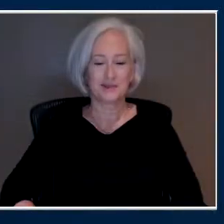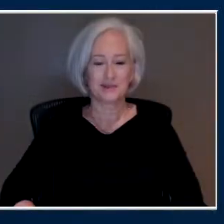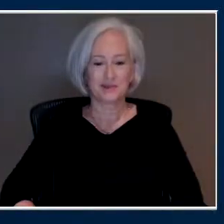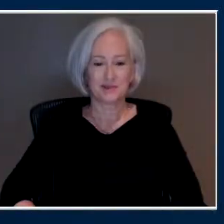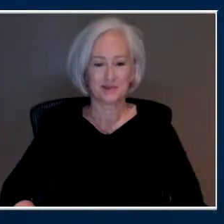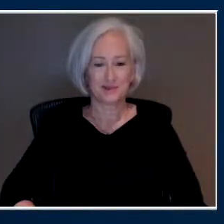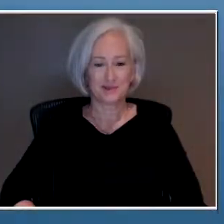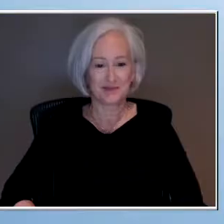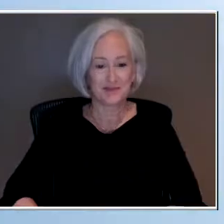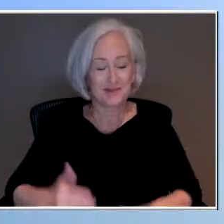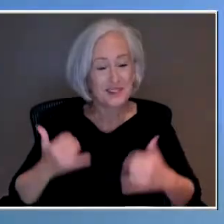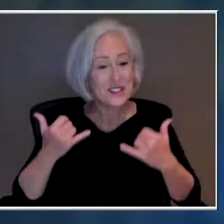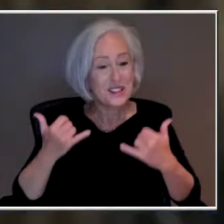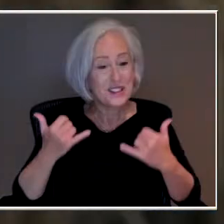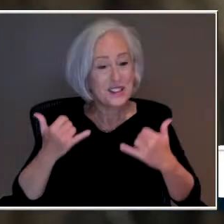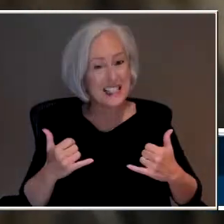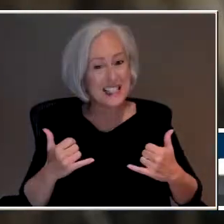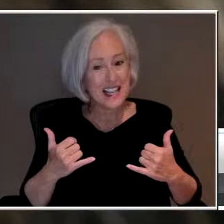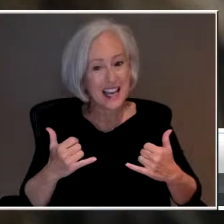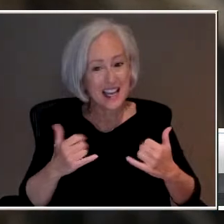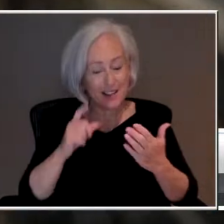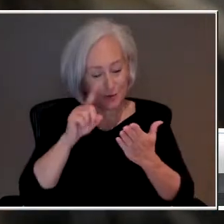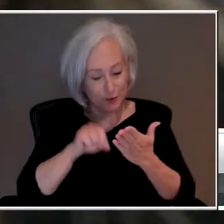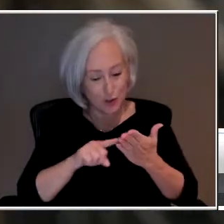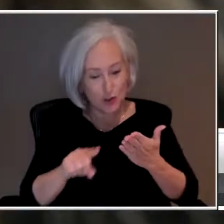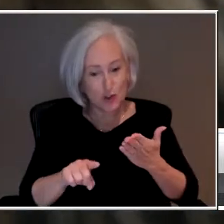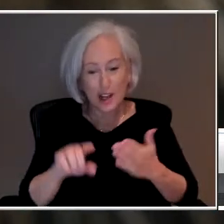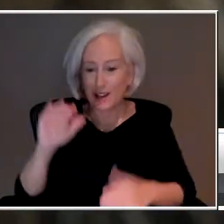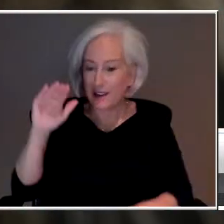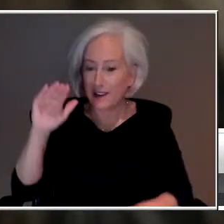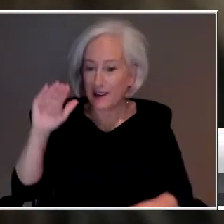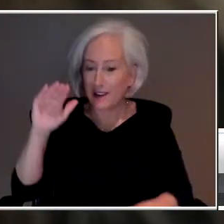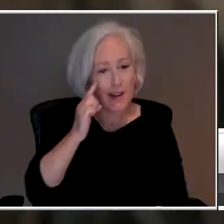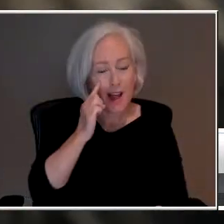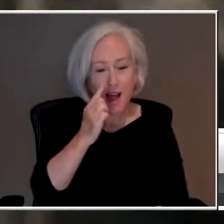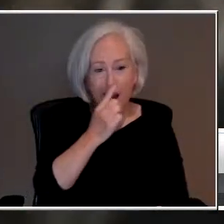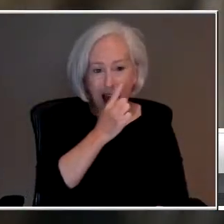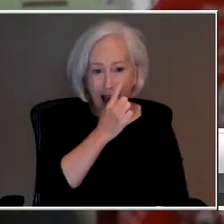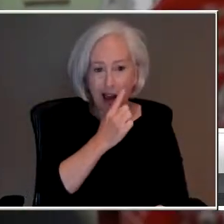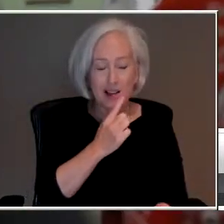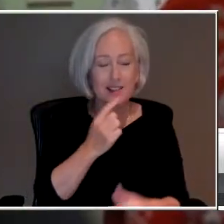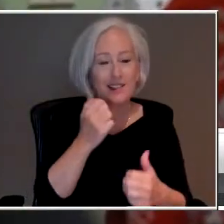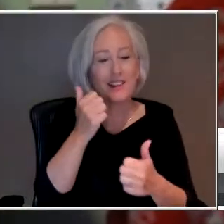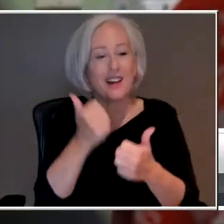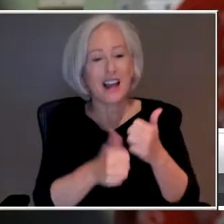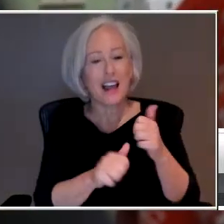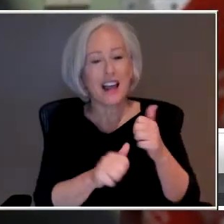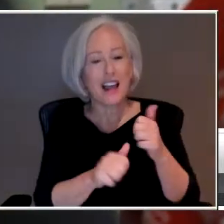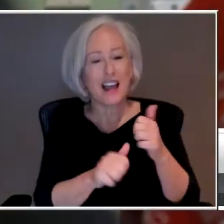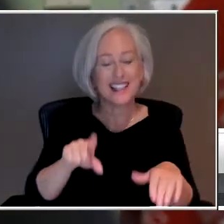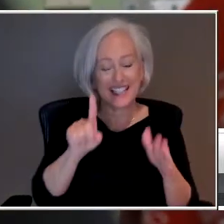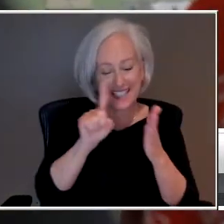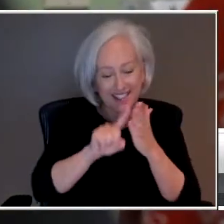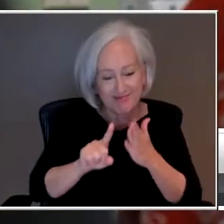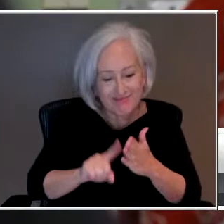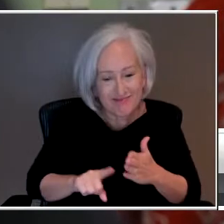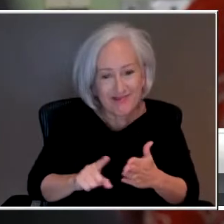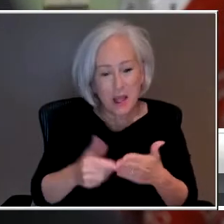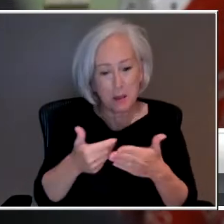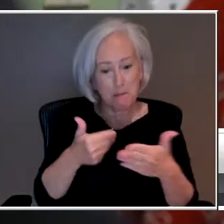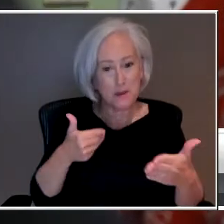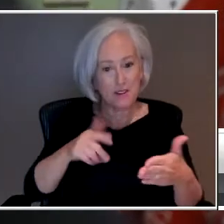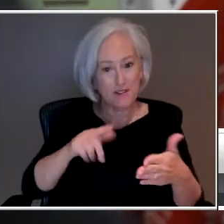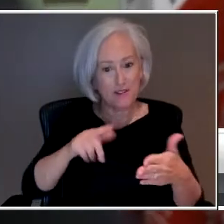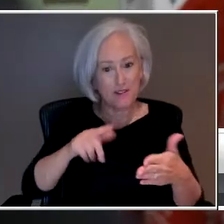Coming up today, checking a child's eyes. Every kid needs an eye exam, especially before they start school. But what are doctors